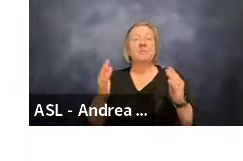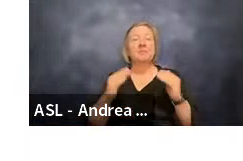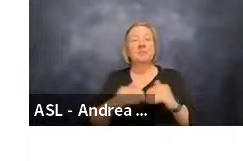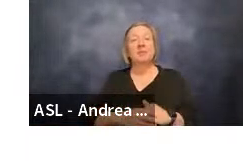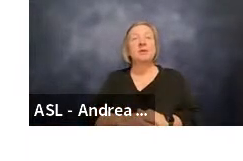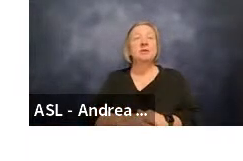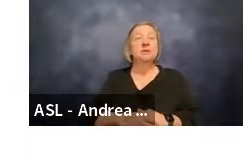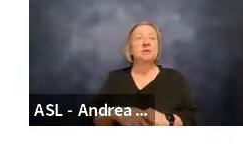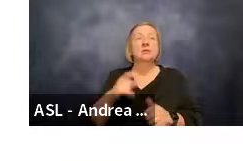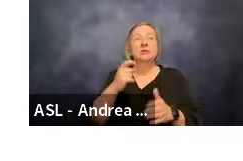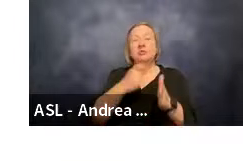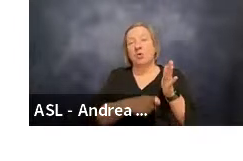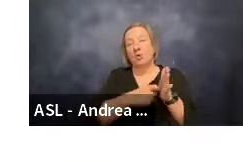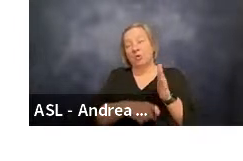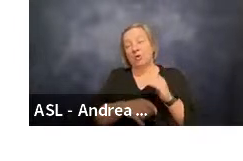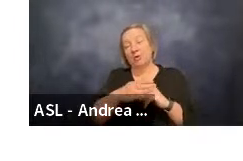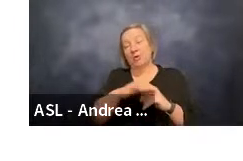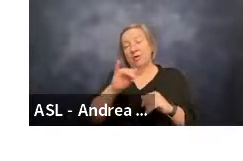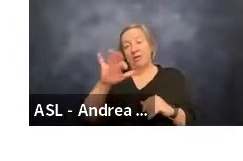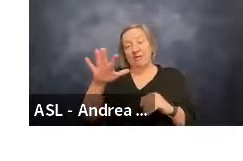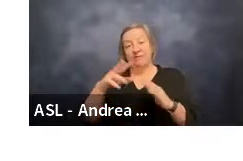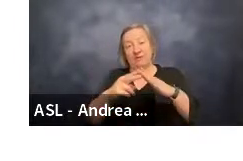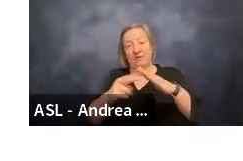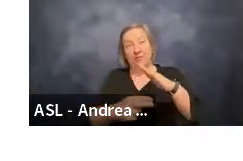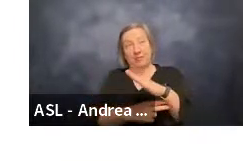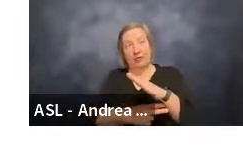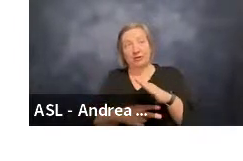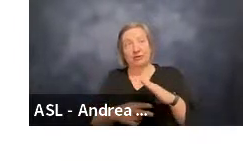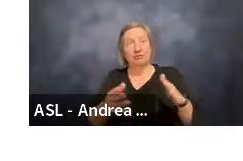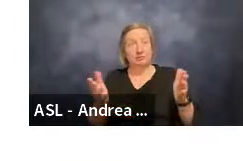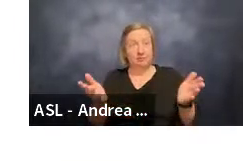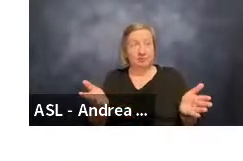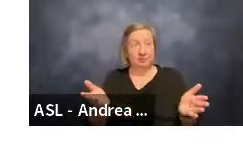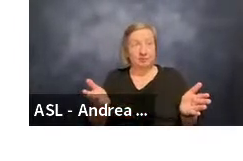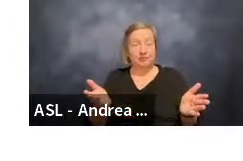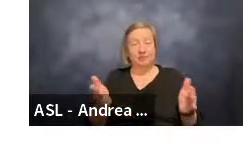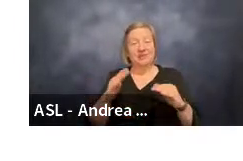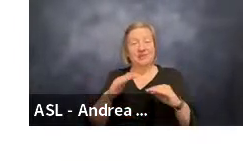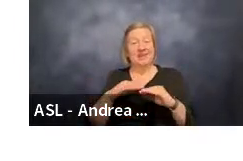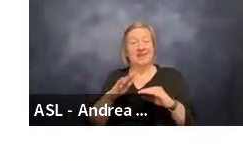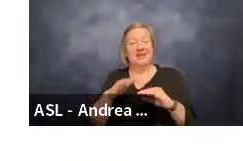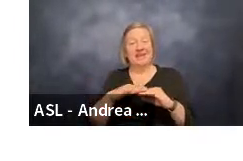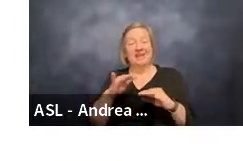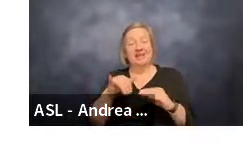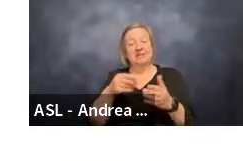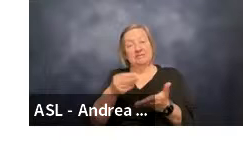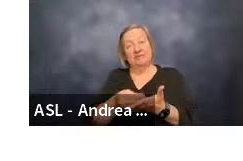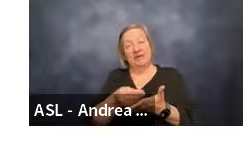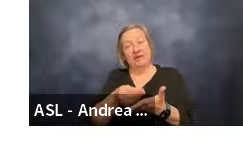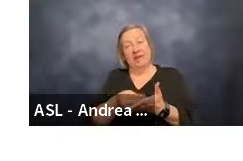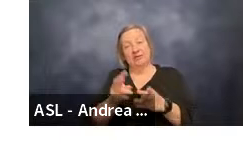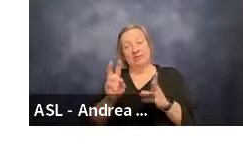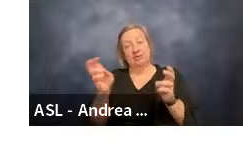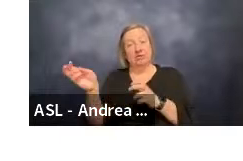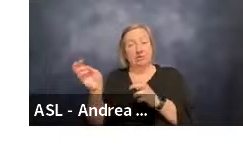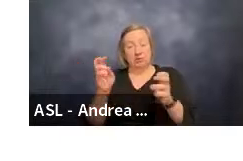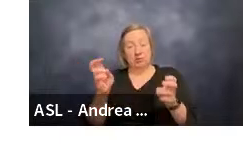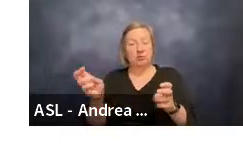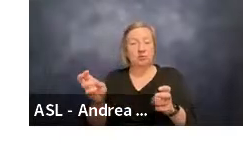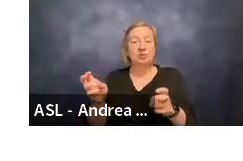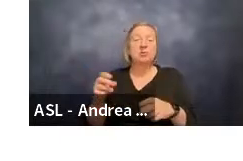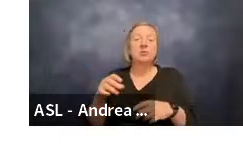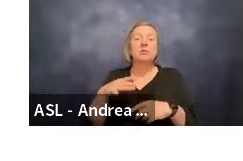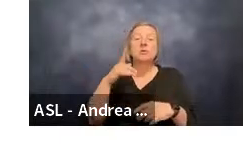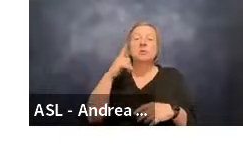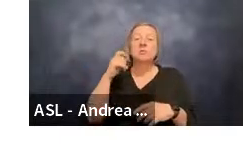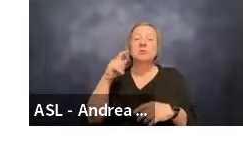Tolling on the I-5 bridge is at the very least, it's a financial issue because tolling